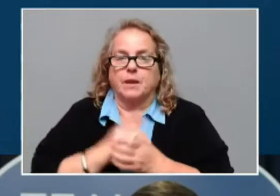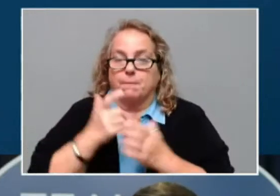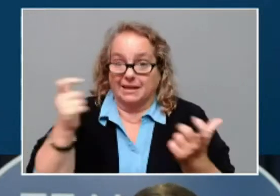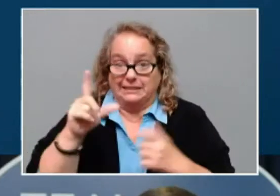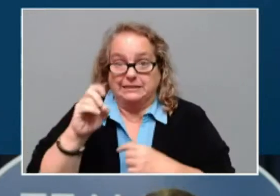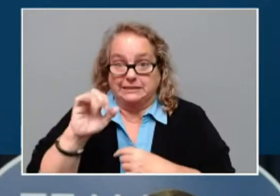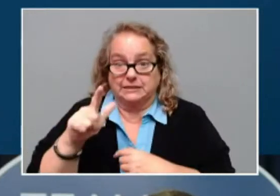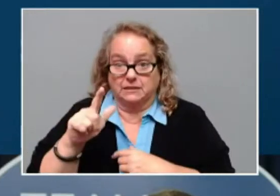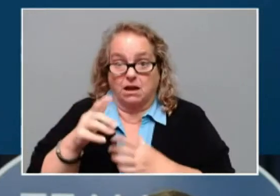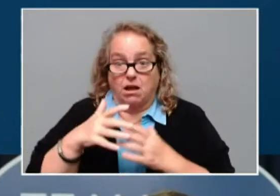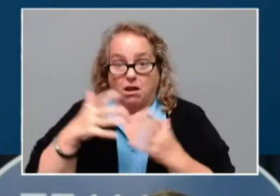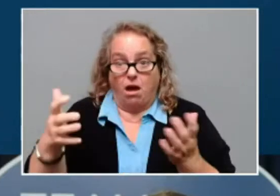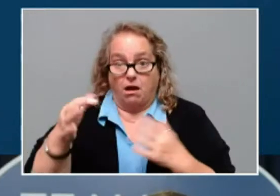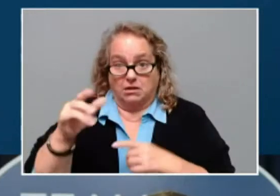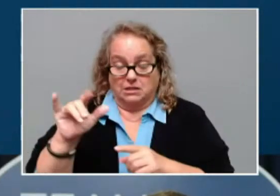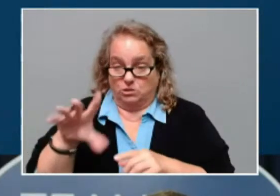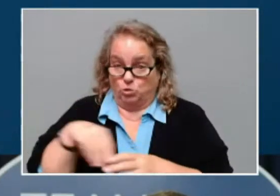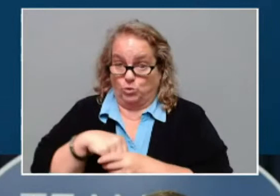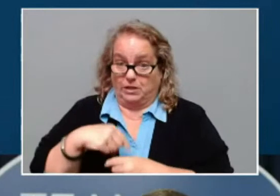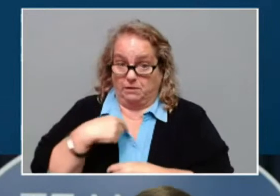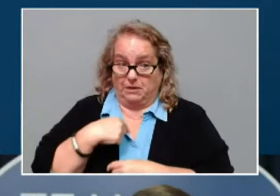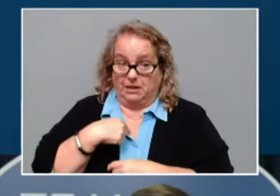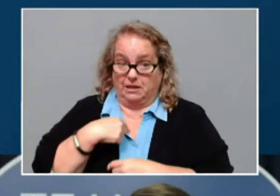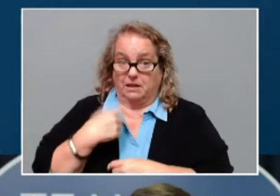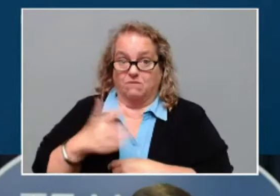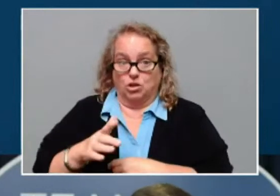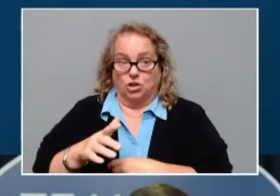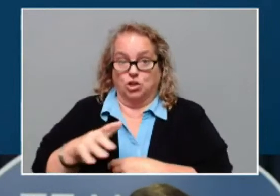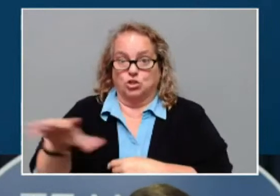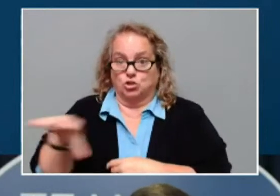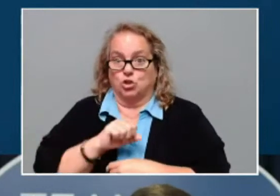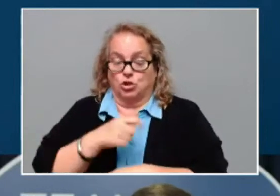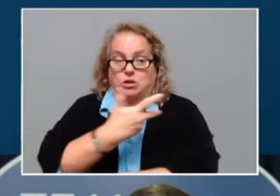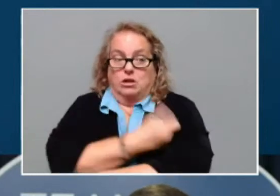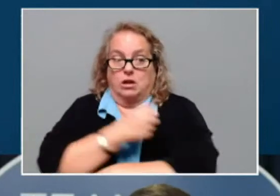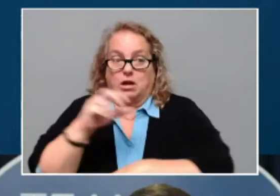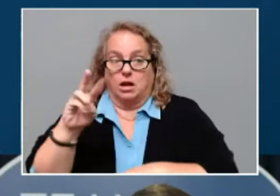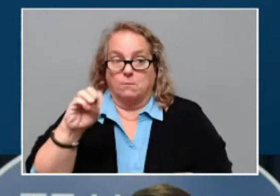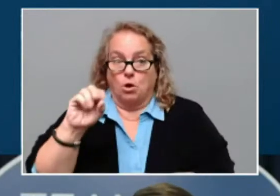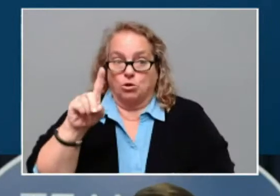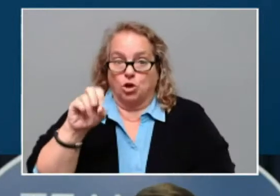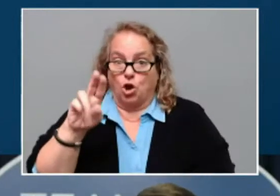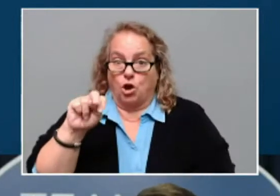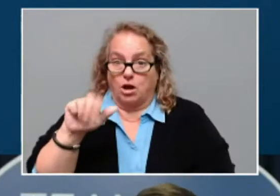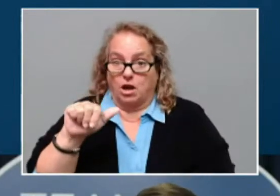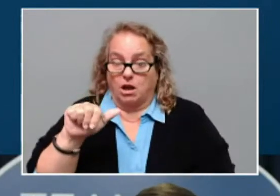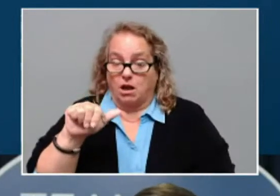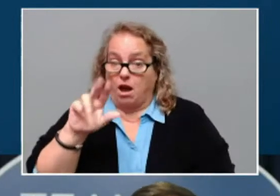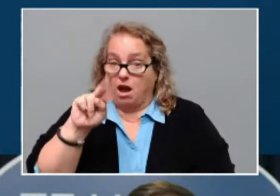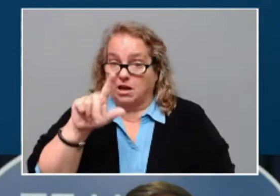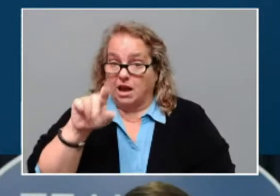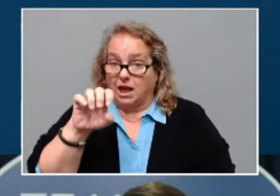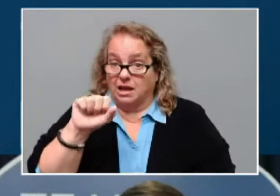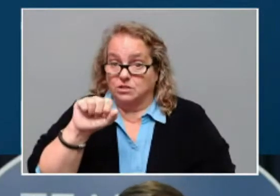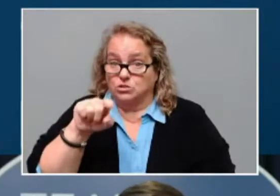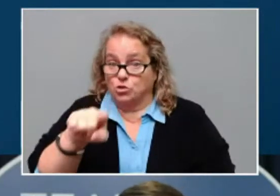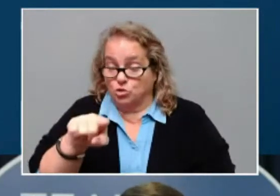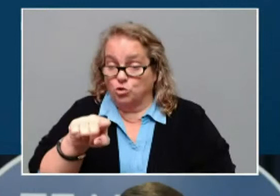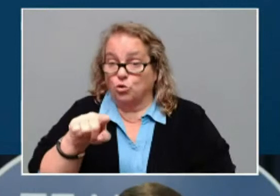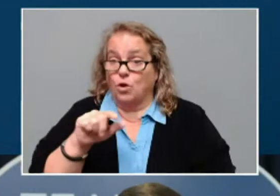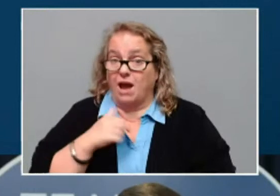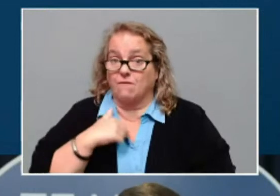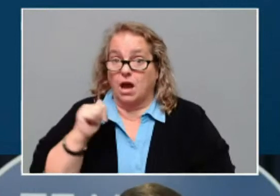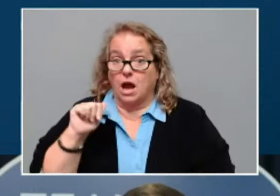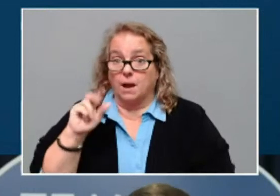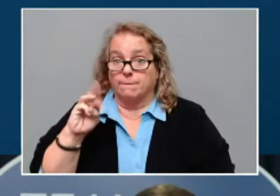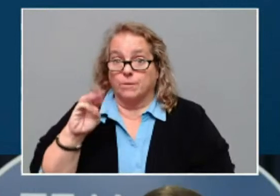taken Moderna. And unless you are immunocompromised, right now there is no authorization for that third